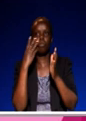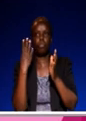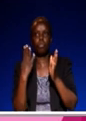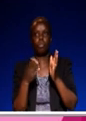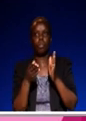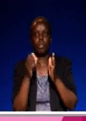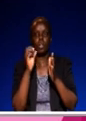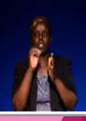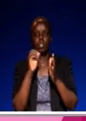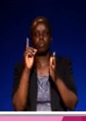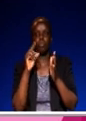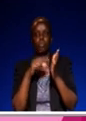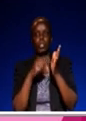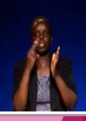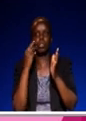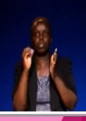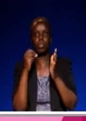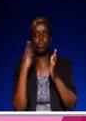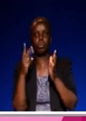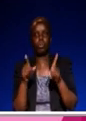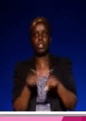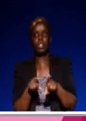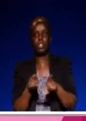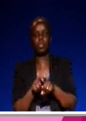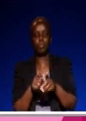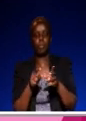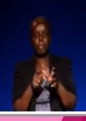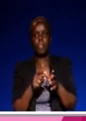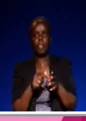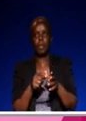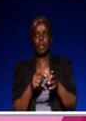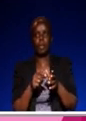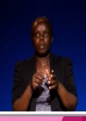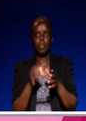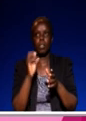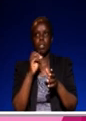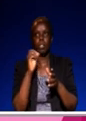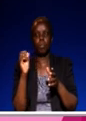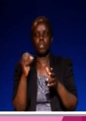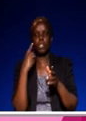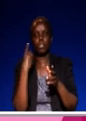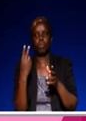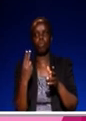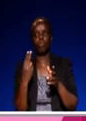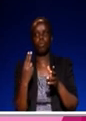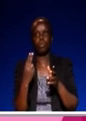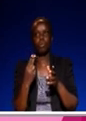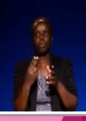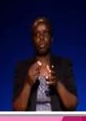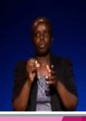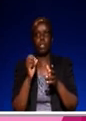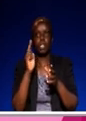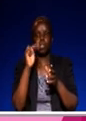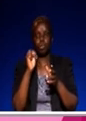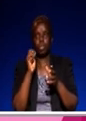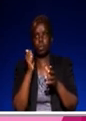and 0.02 is 0.02. So you divide the moles by 0.02. The moles of sodium here we are